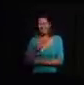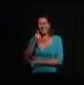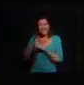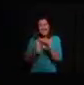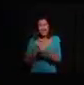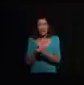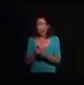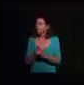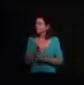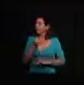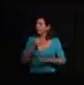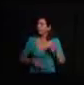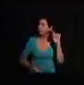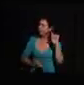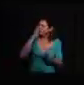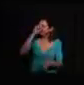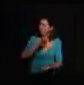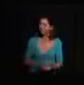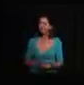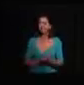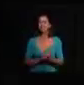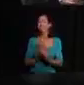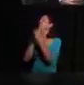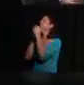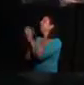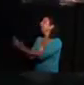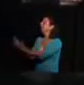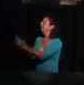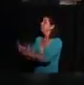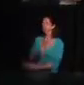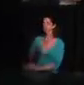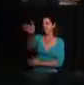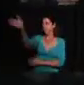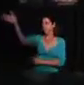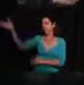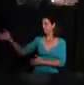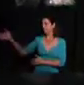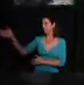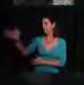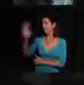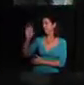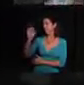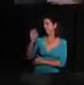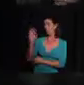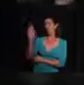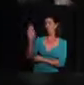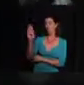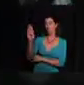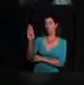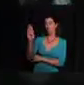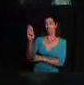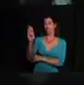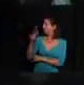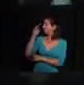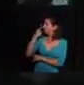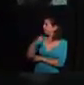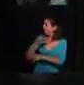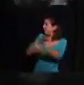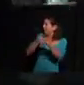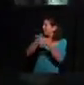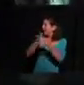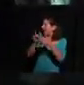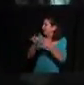have. Thank you. Thank you so much. I'll go to you next, Bob. And maybe you could tell us how you came to be part